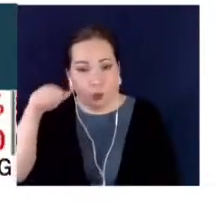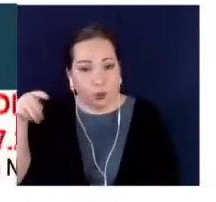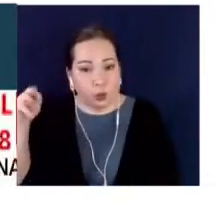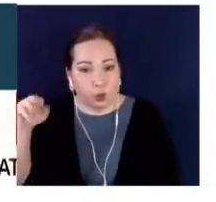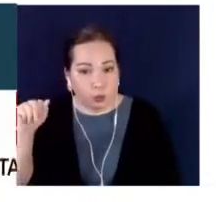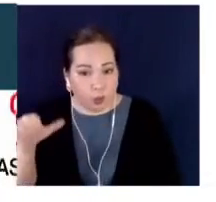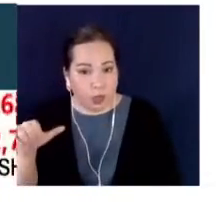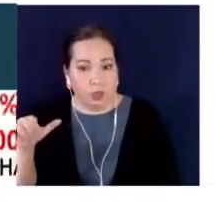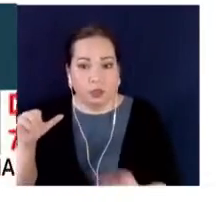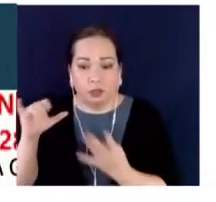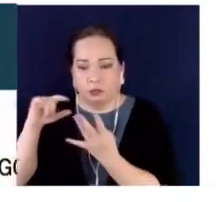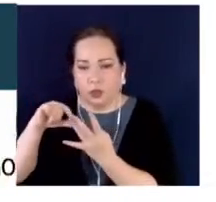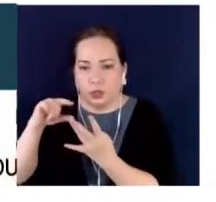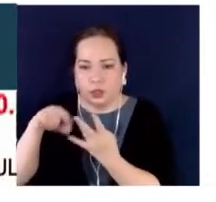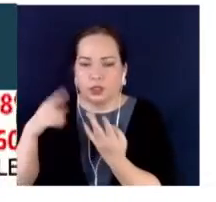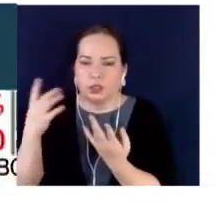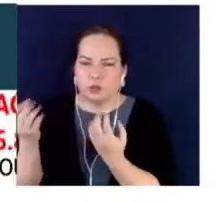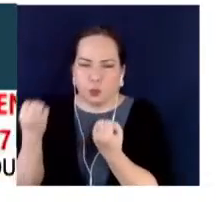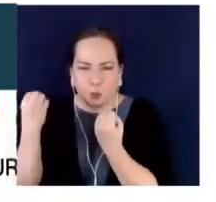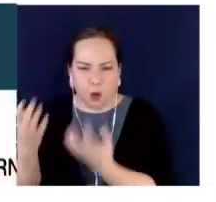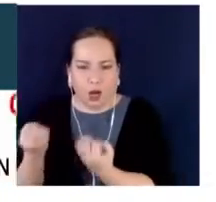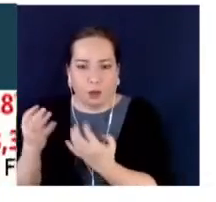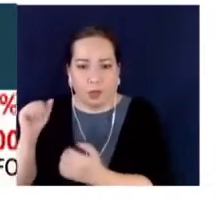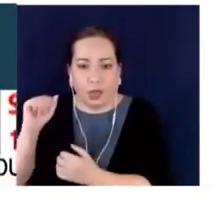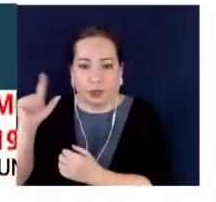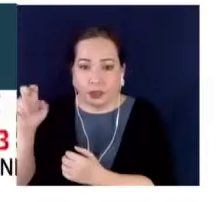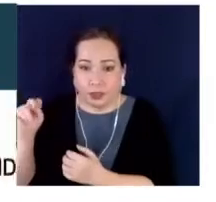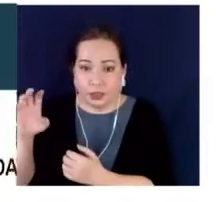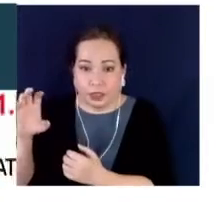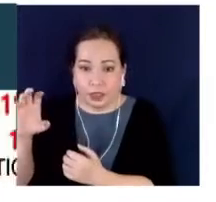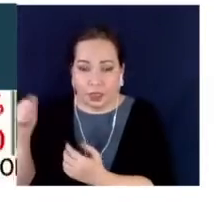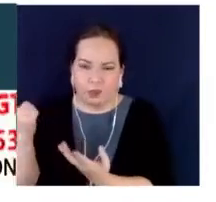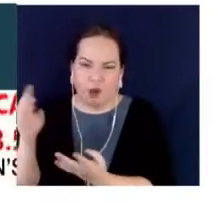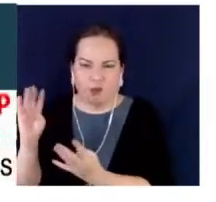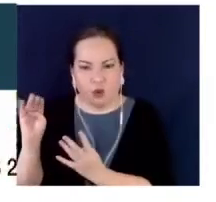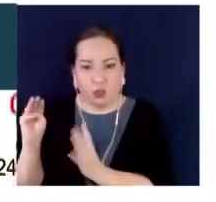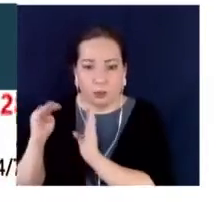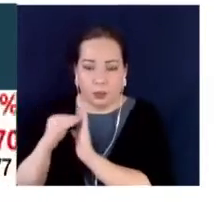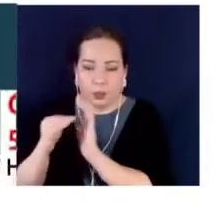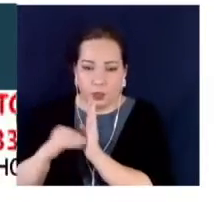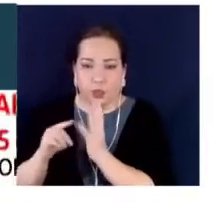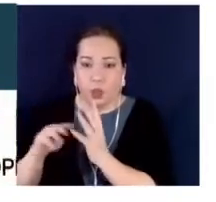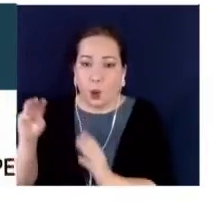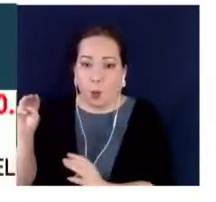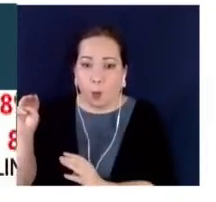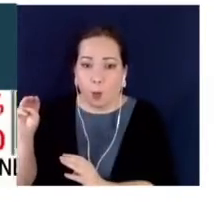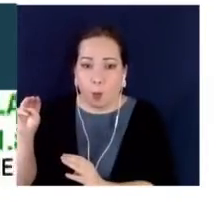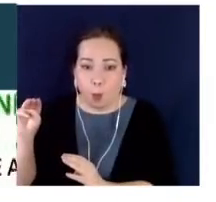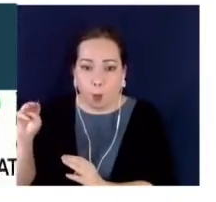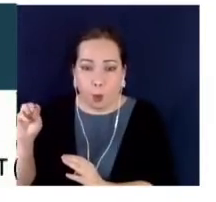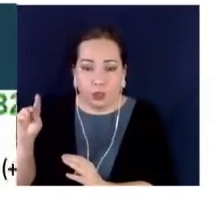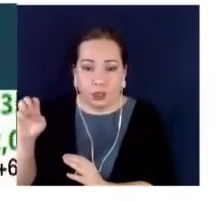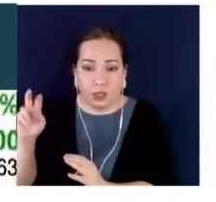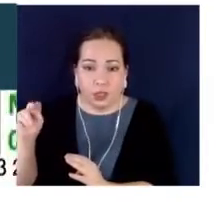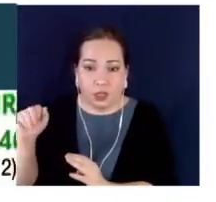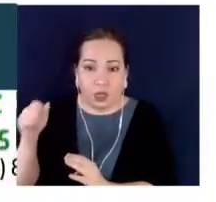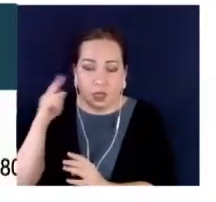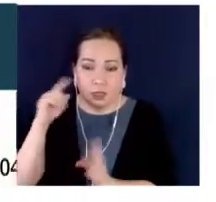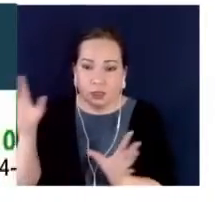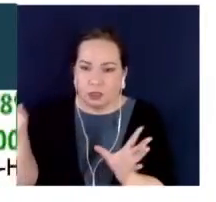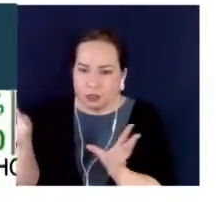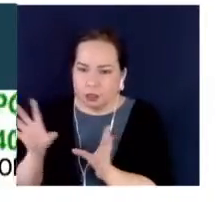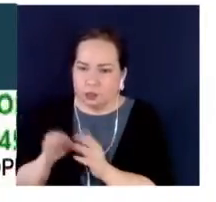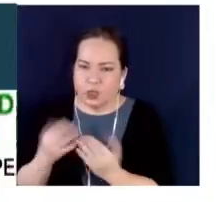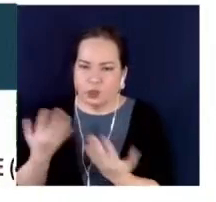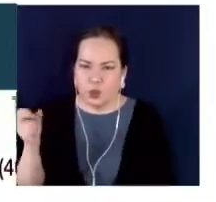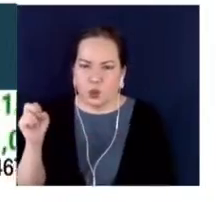third quarter is basically AstraZeneca with about 14. Moderna is arriving third and fourth quarter. It's about a total of